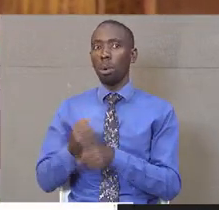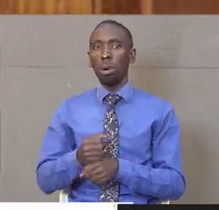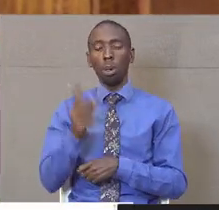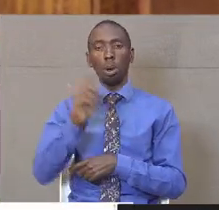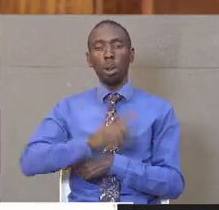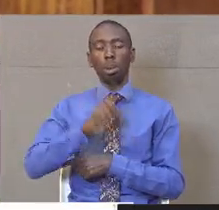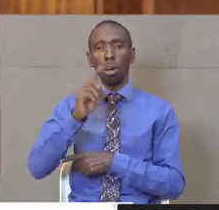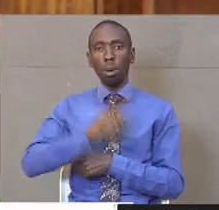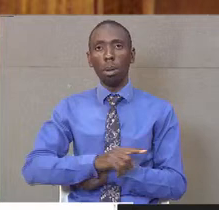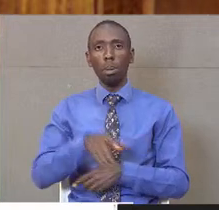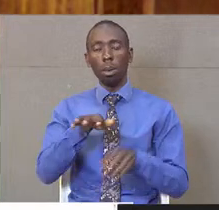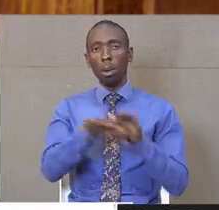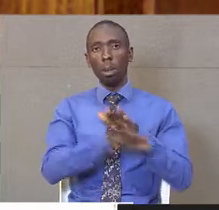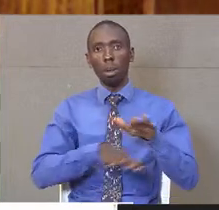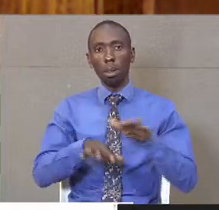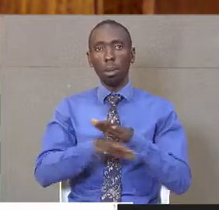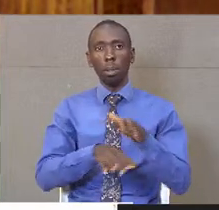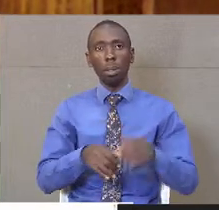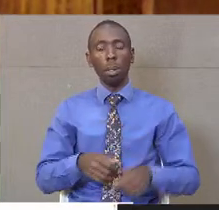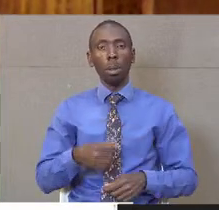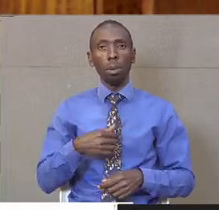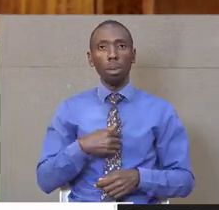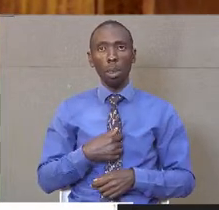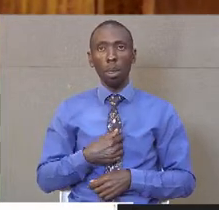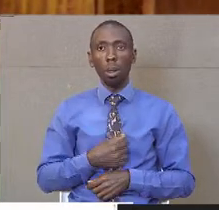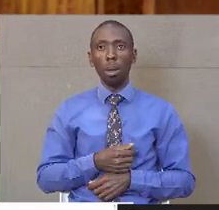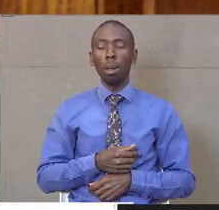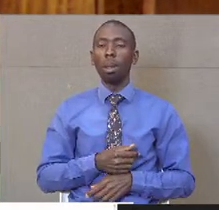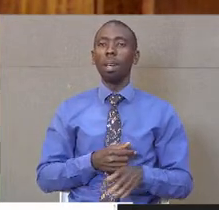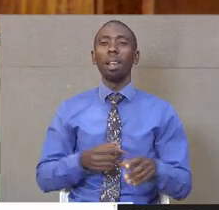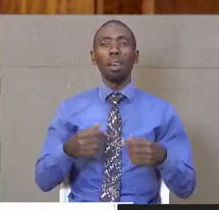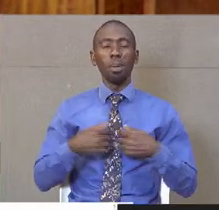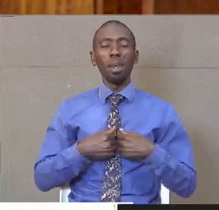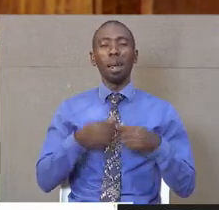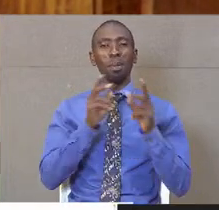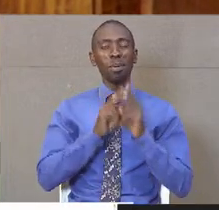basis? I'm so much in order because I was building